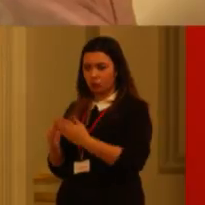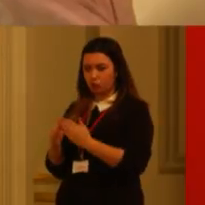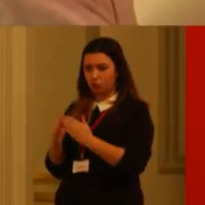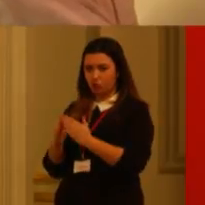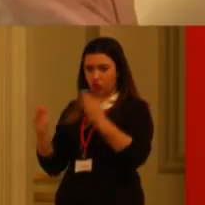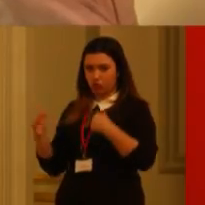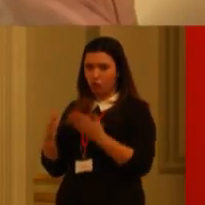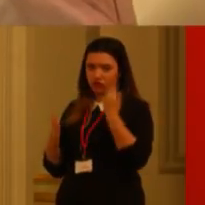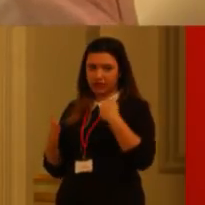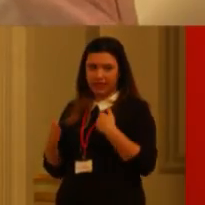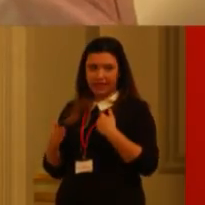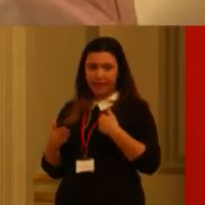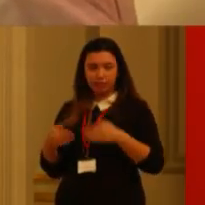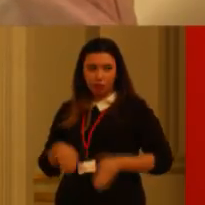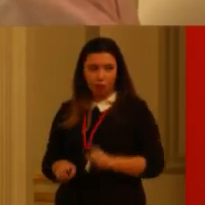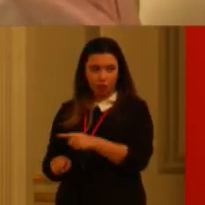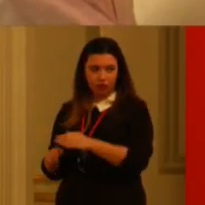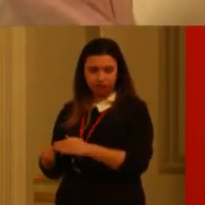city.